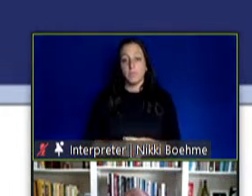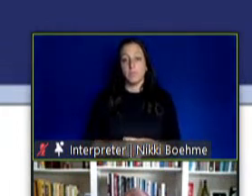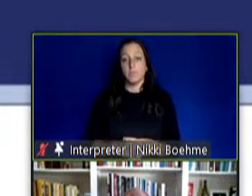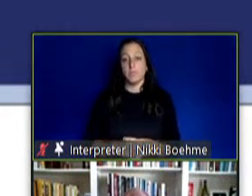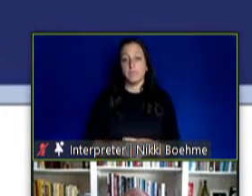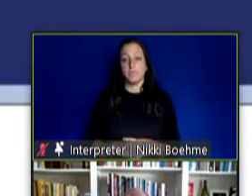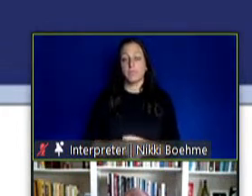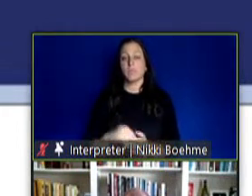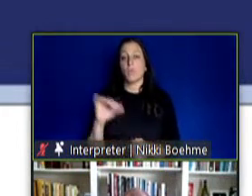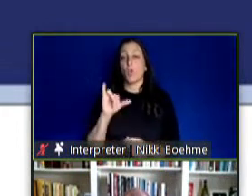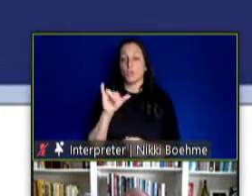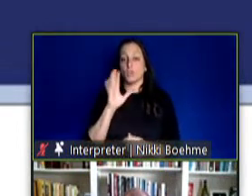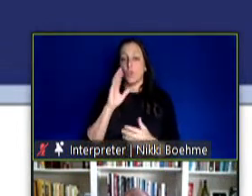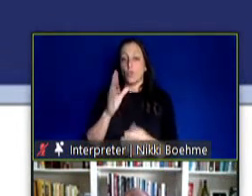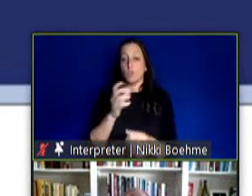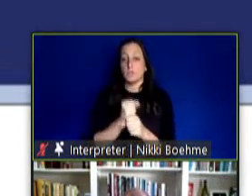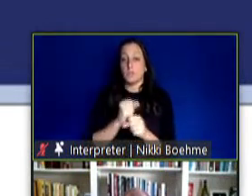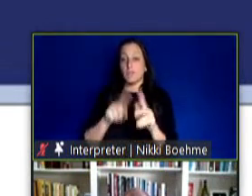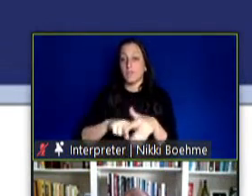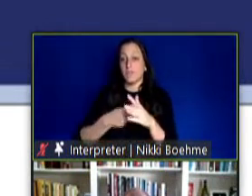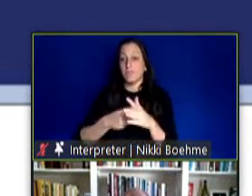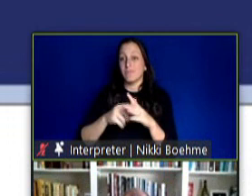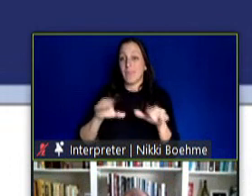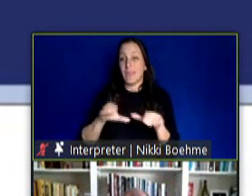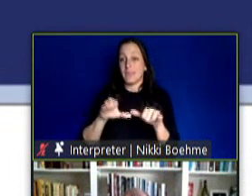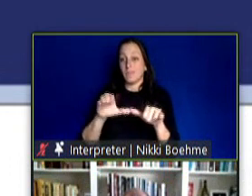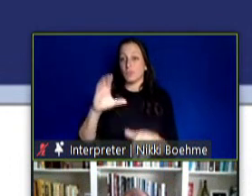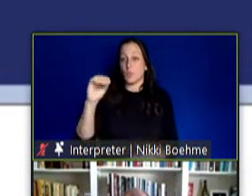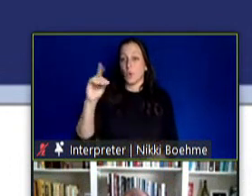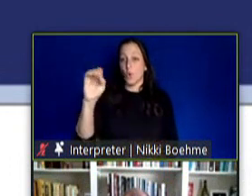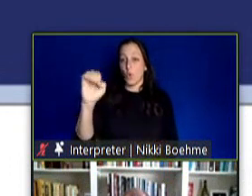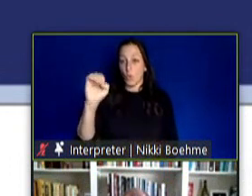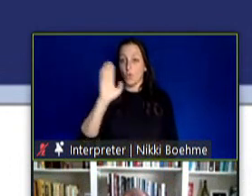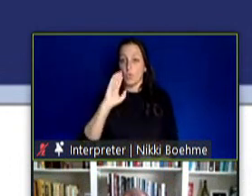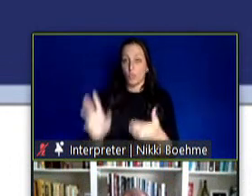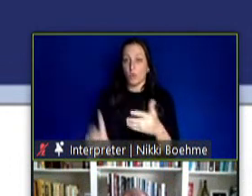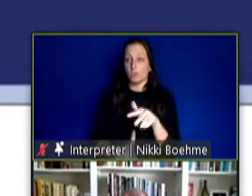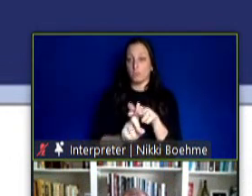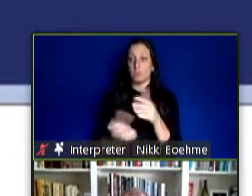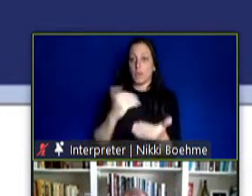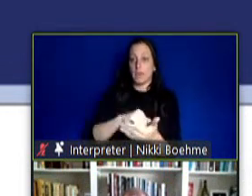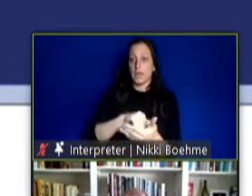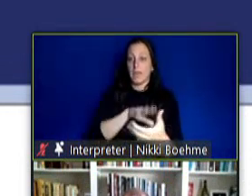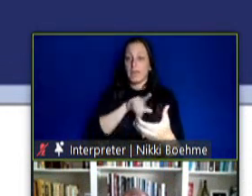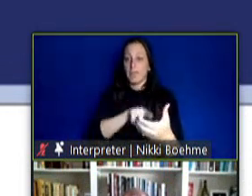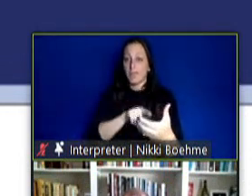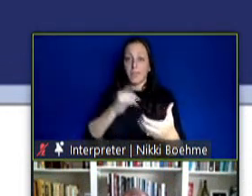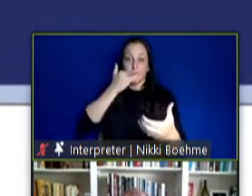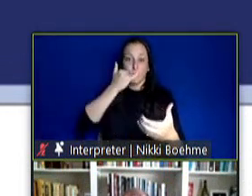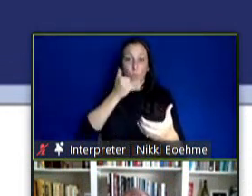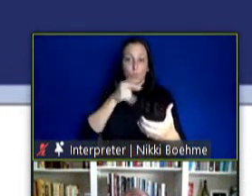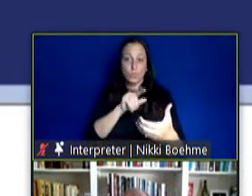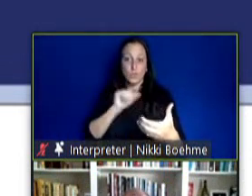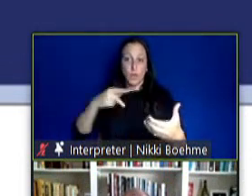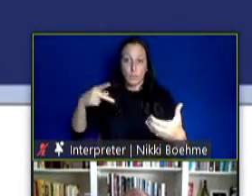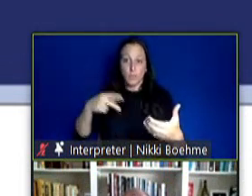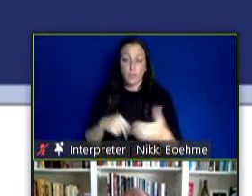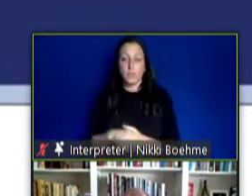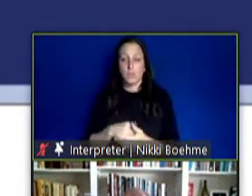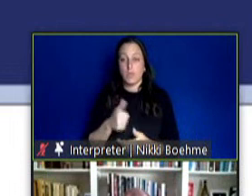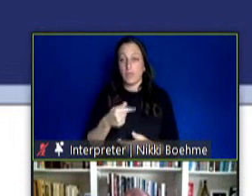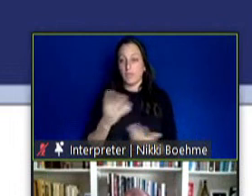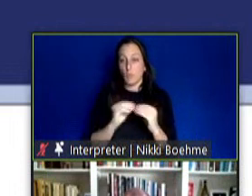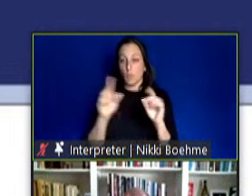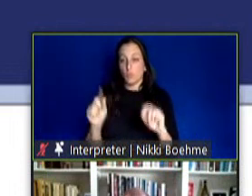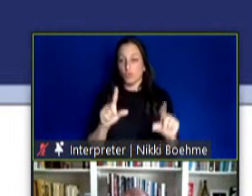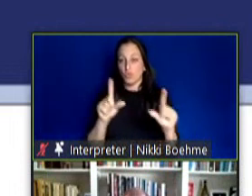And they receive the activation code, which brings them back into their native experience. A few more screens to ensure that